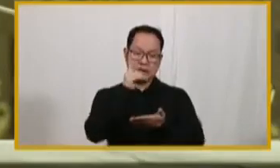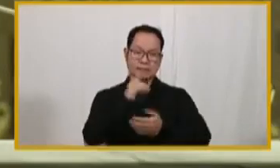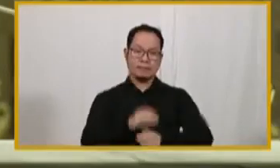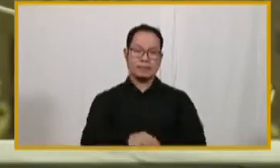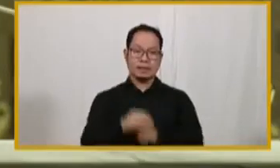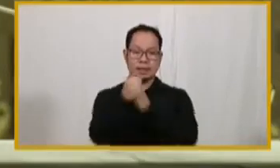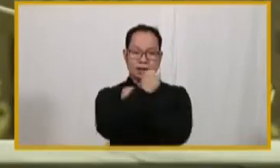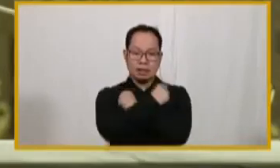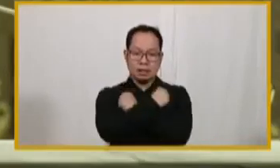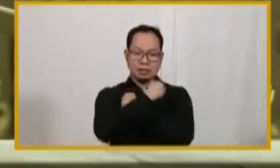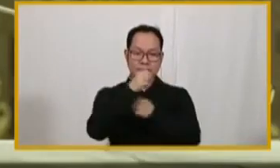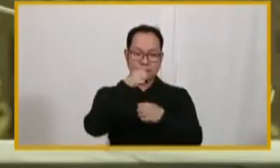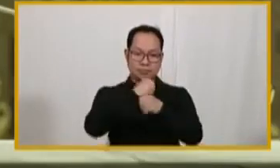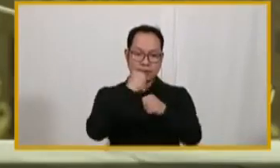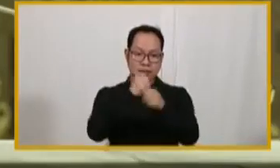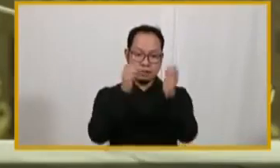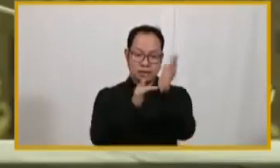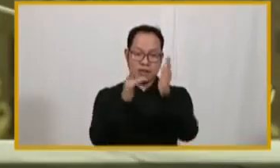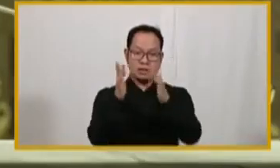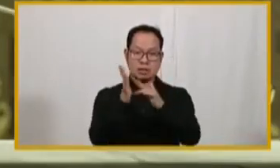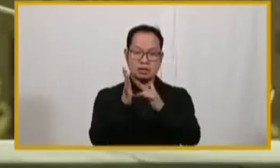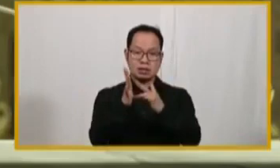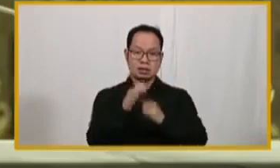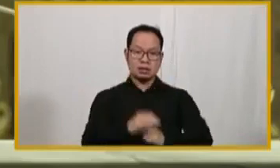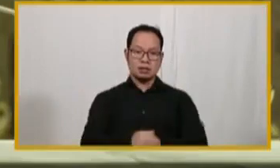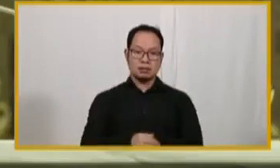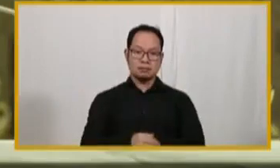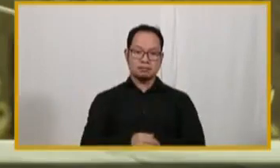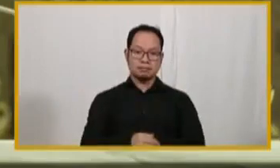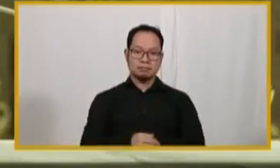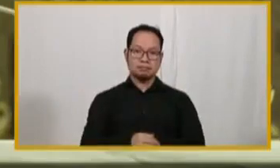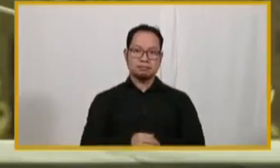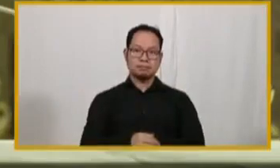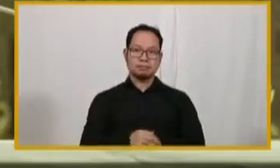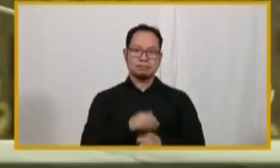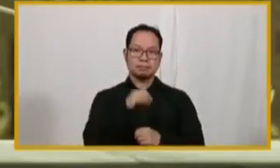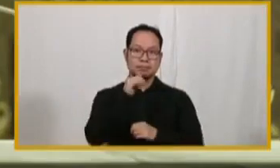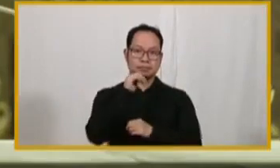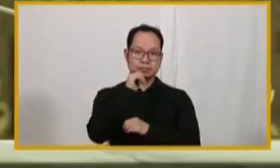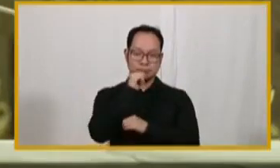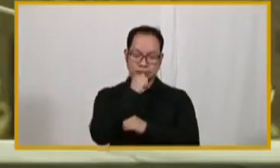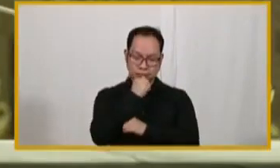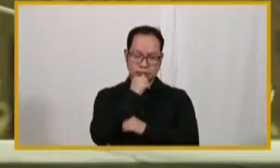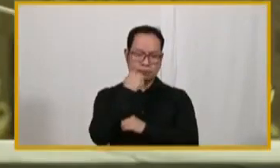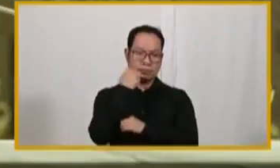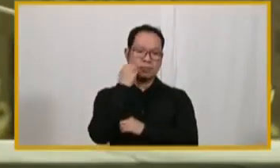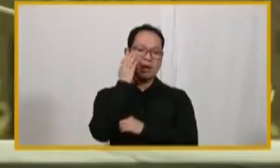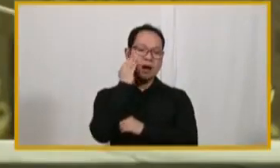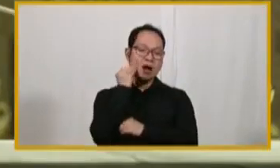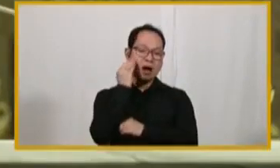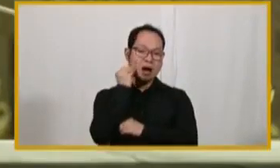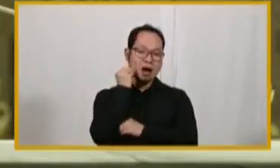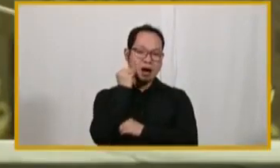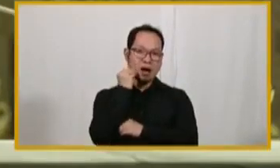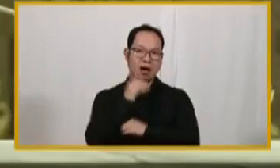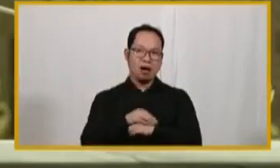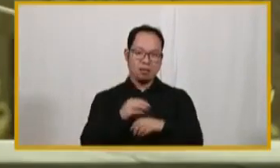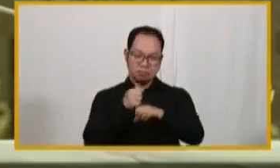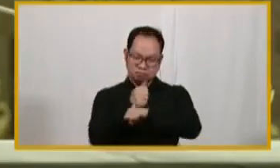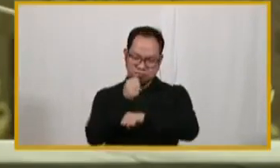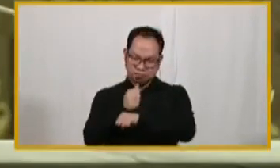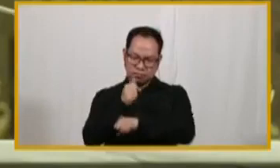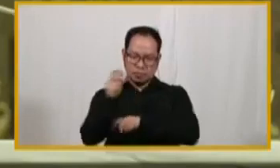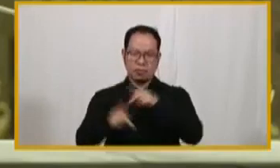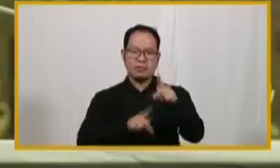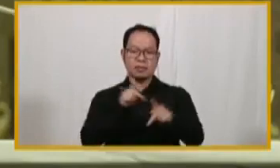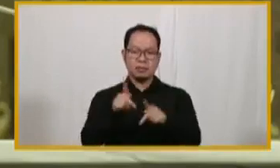a love that made him endure the mockery and contempt of the people,